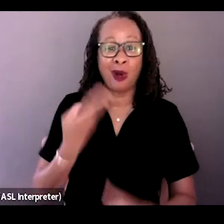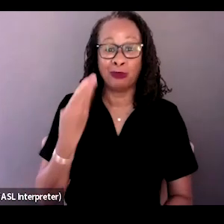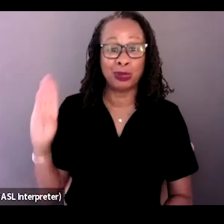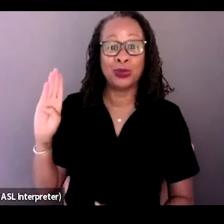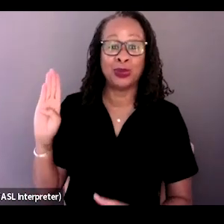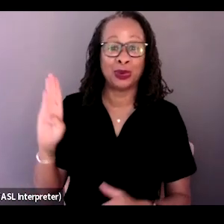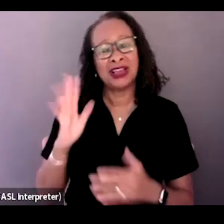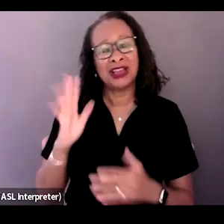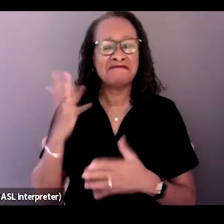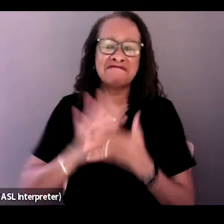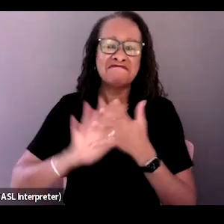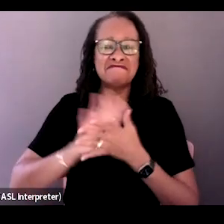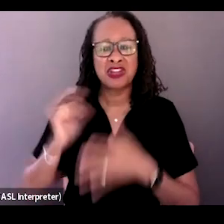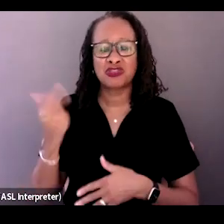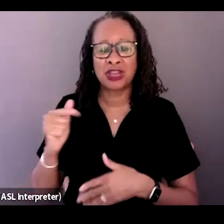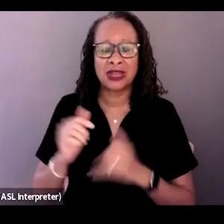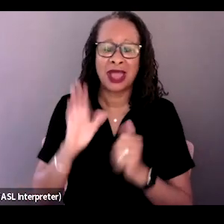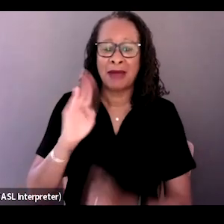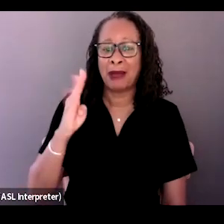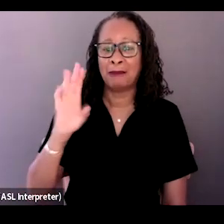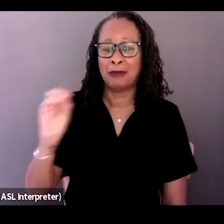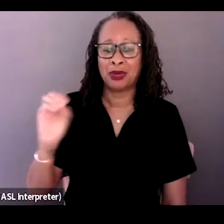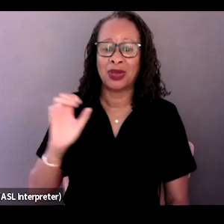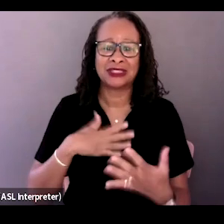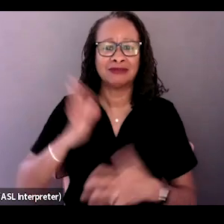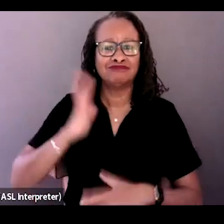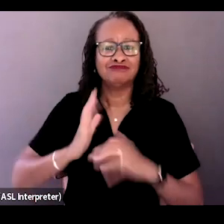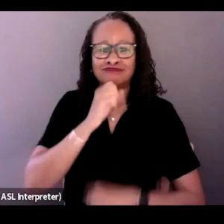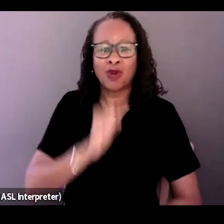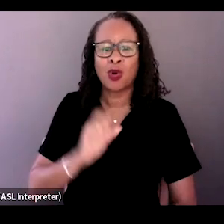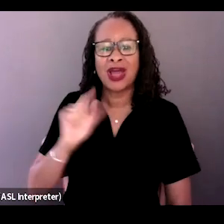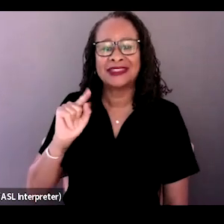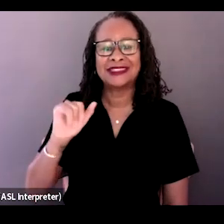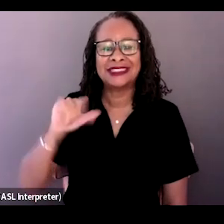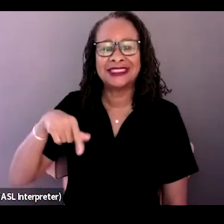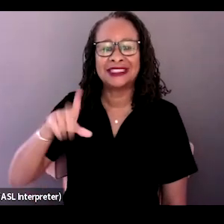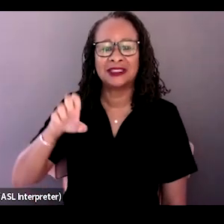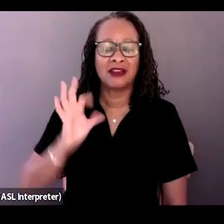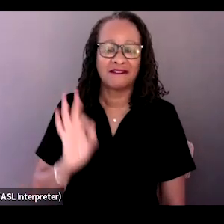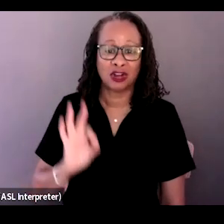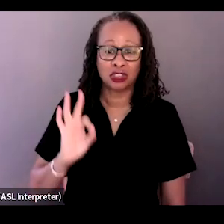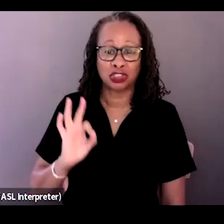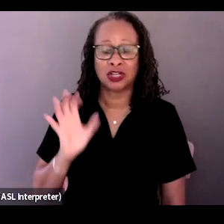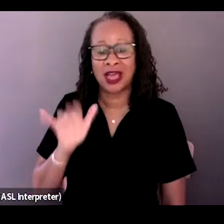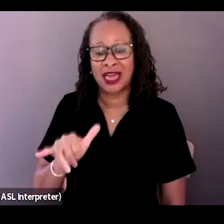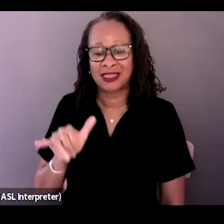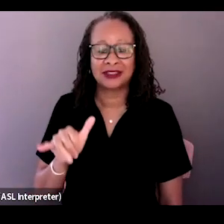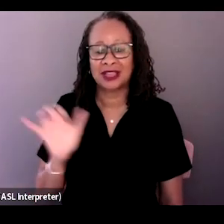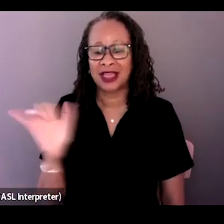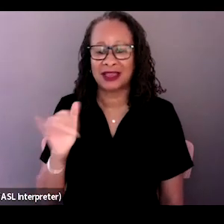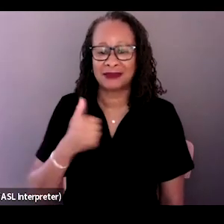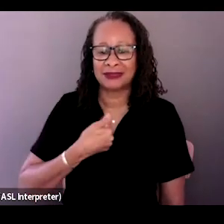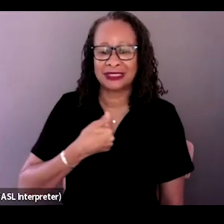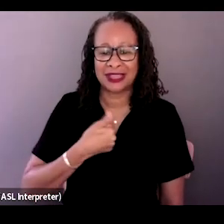of greens in the background, bamboo, and some antique furniture, which sort of would be sort of very much like myself,